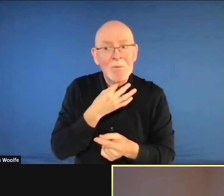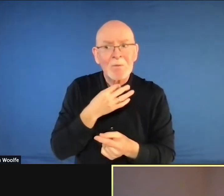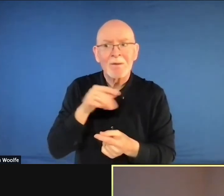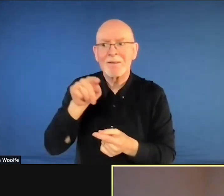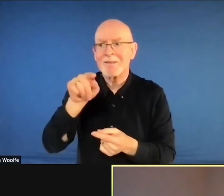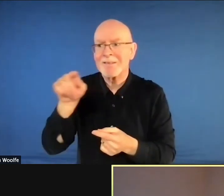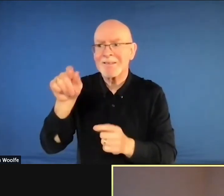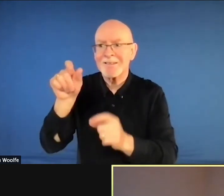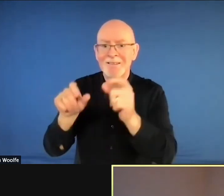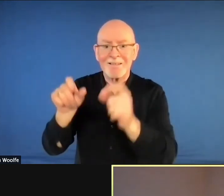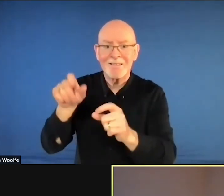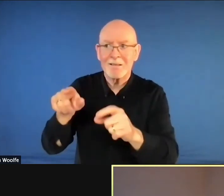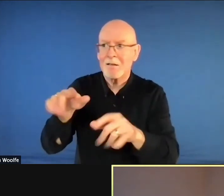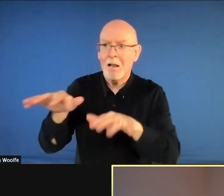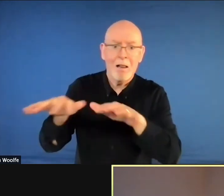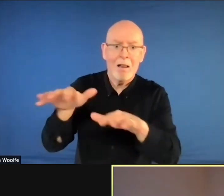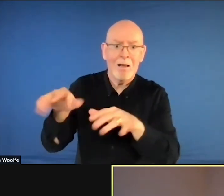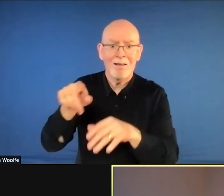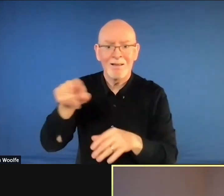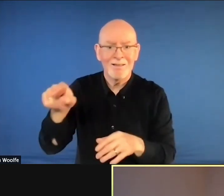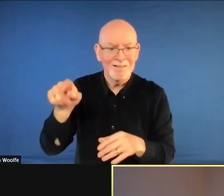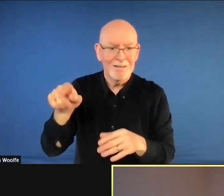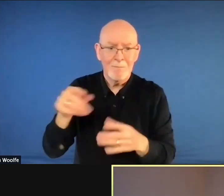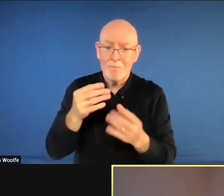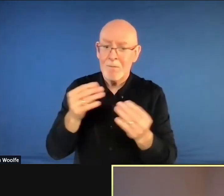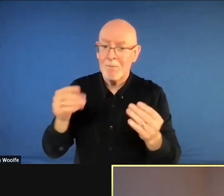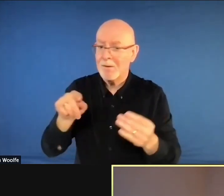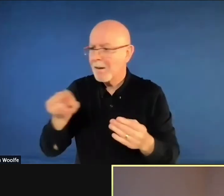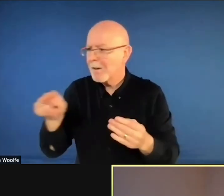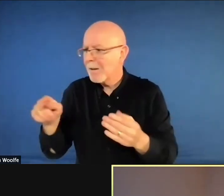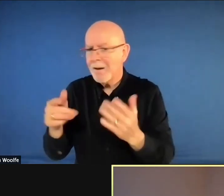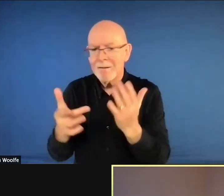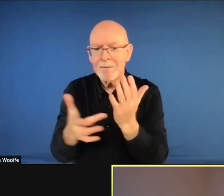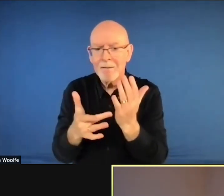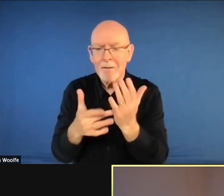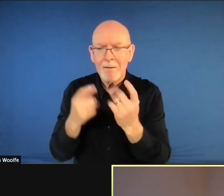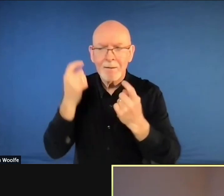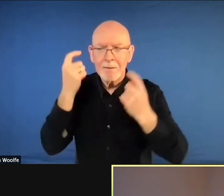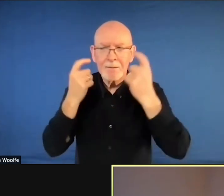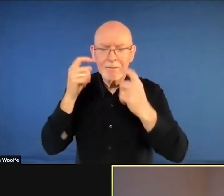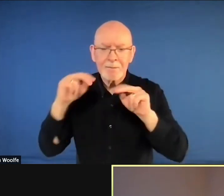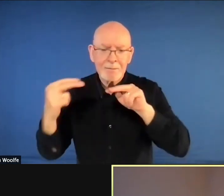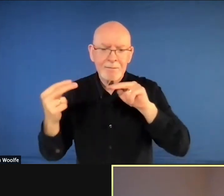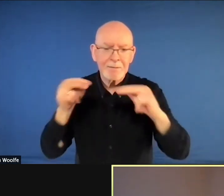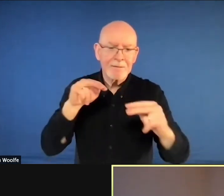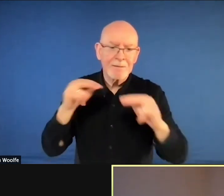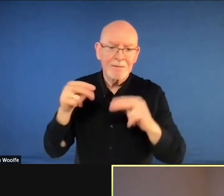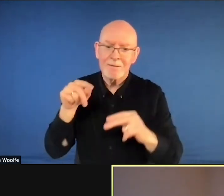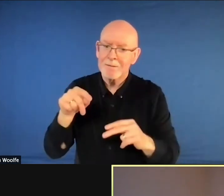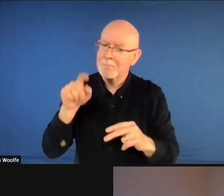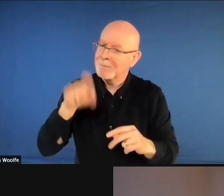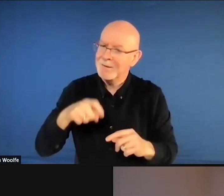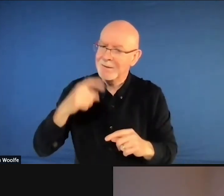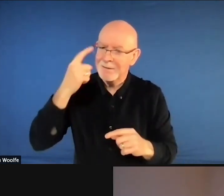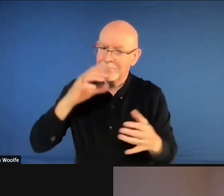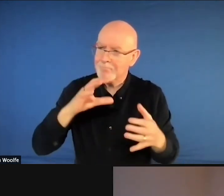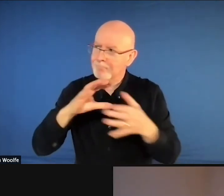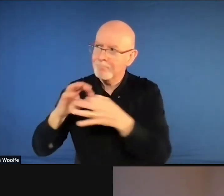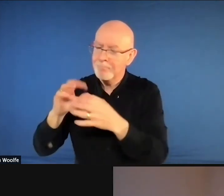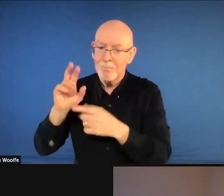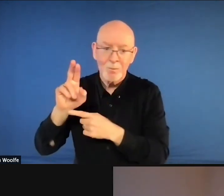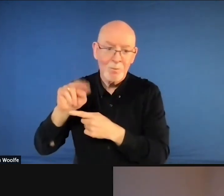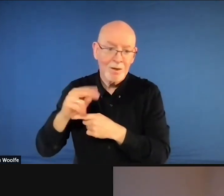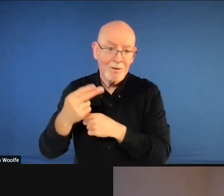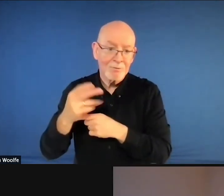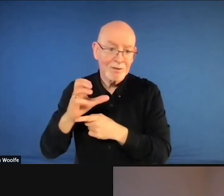with which UNHCR can support with. Thank you. Great, thank you. We